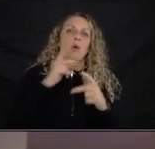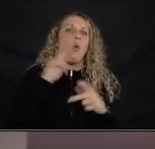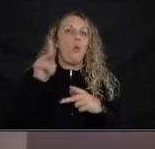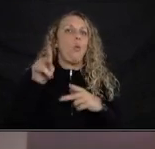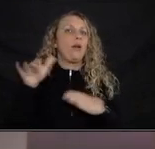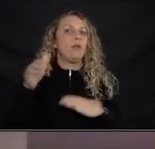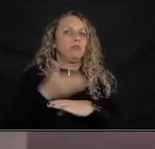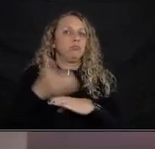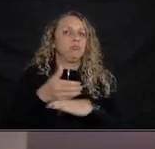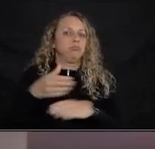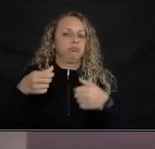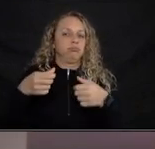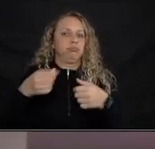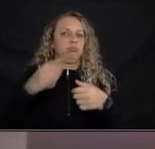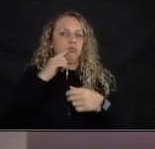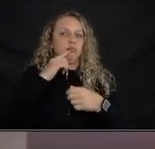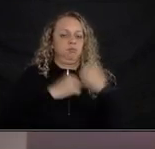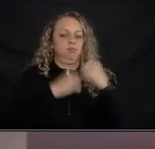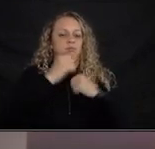in on